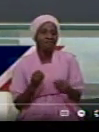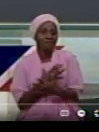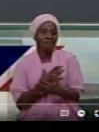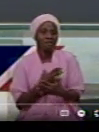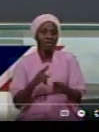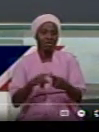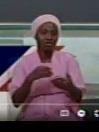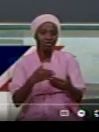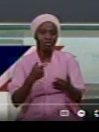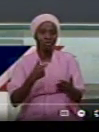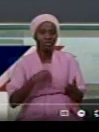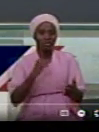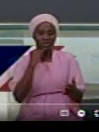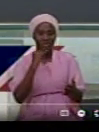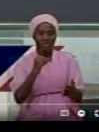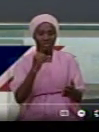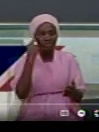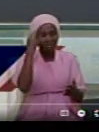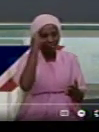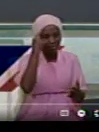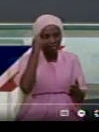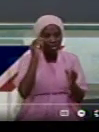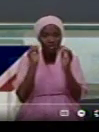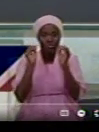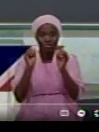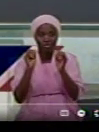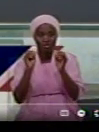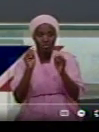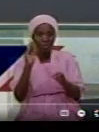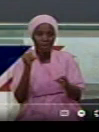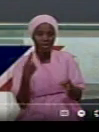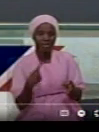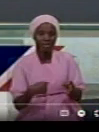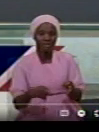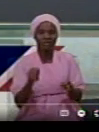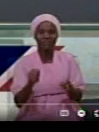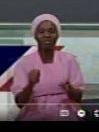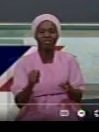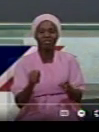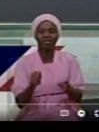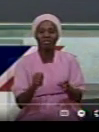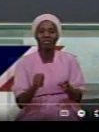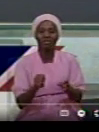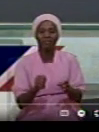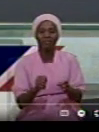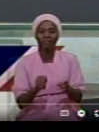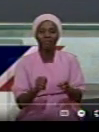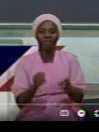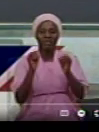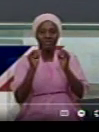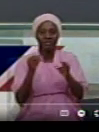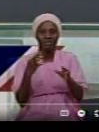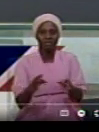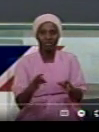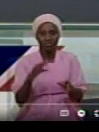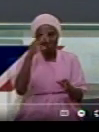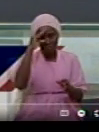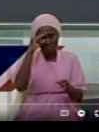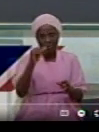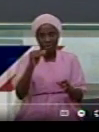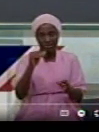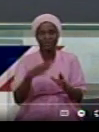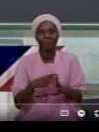men. You can tell all they have is faith that